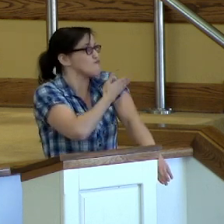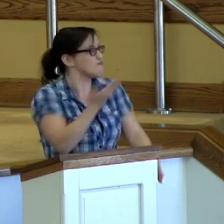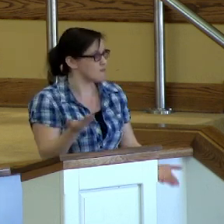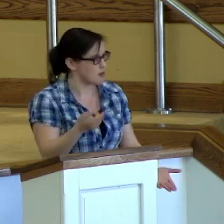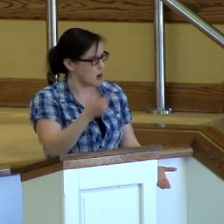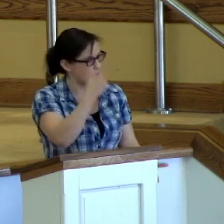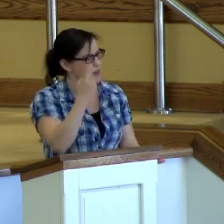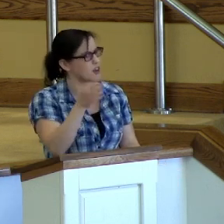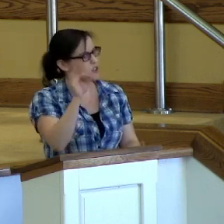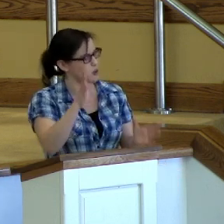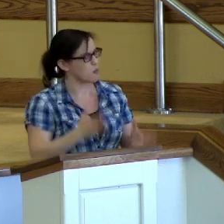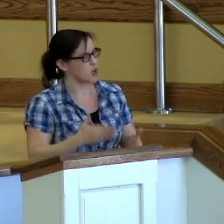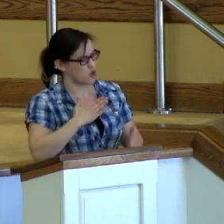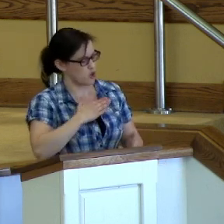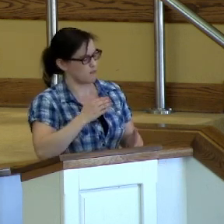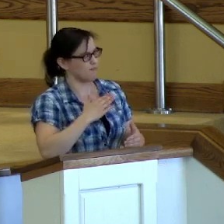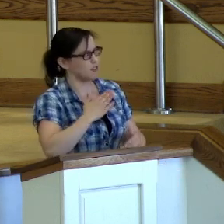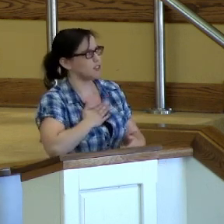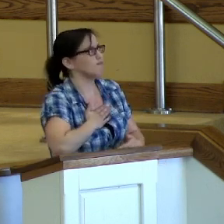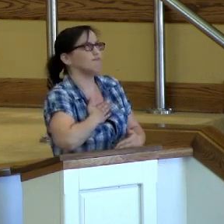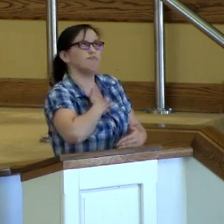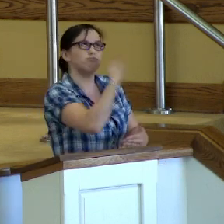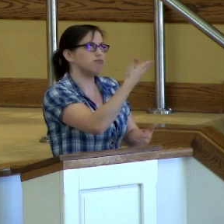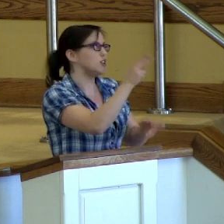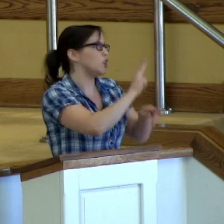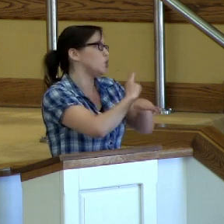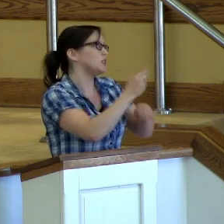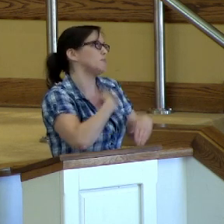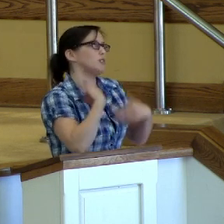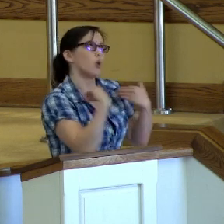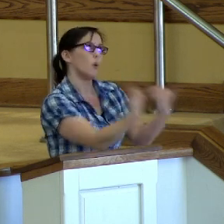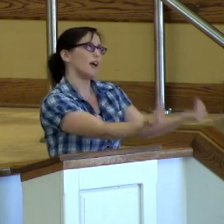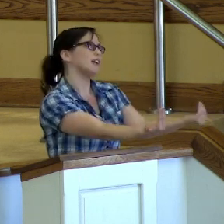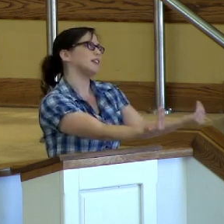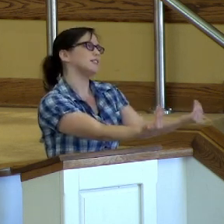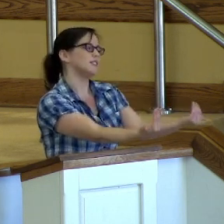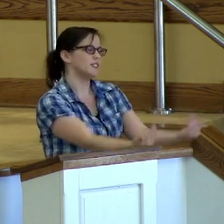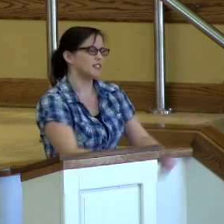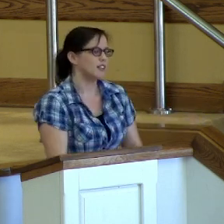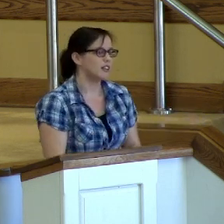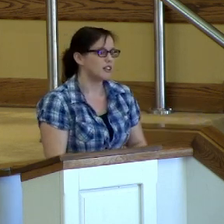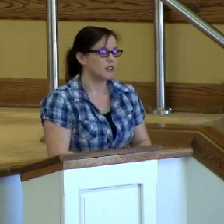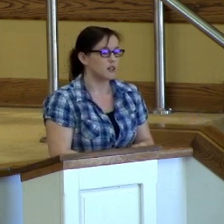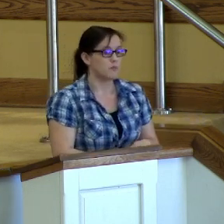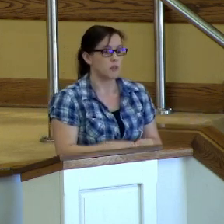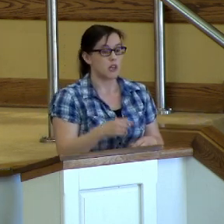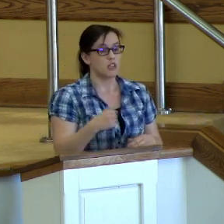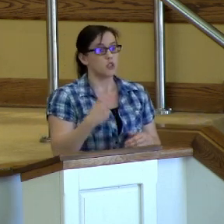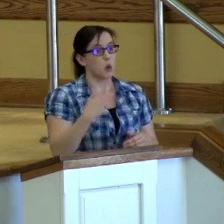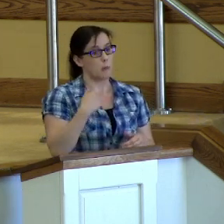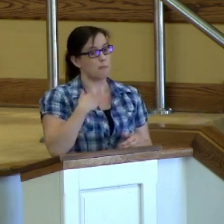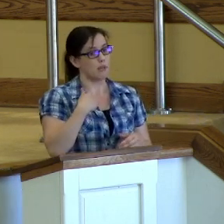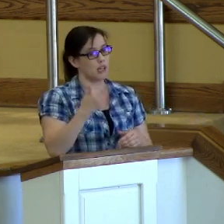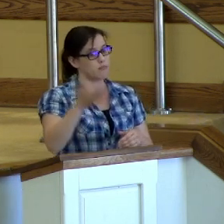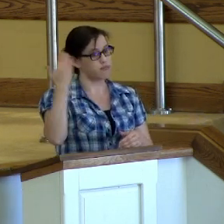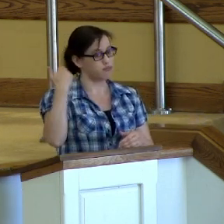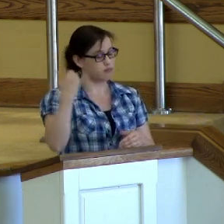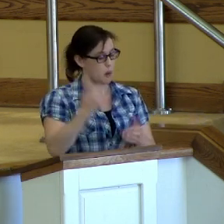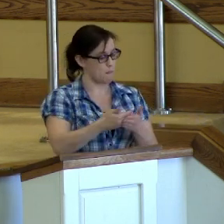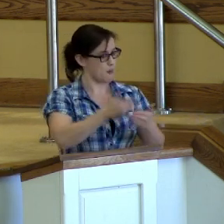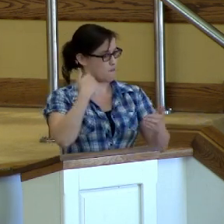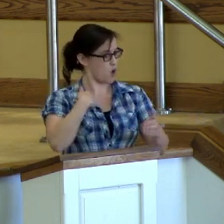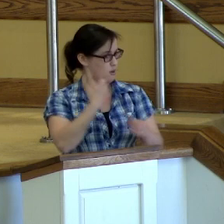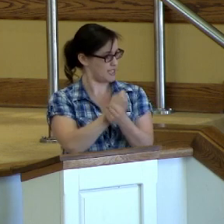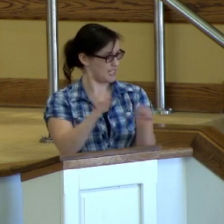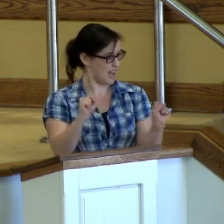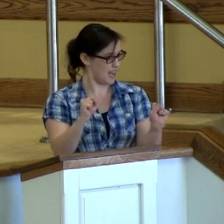one. There's a great void. There was a great void in my life before I got saved. I mean, you search for